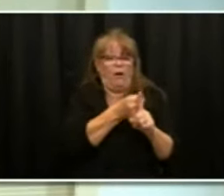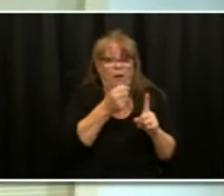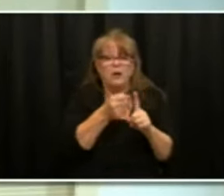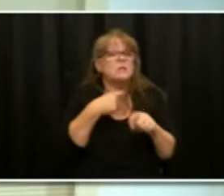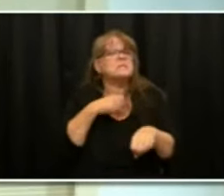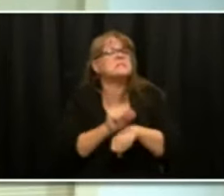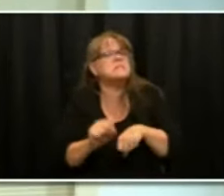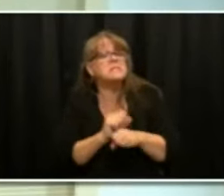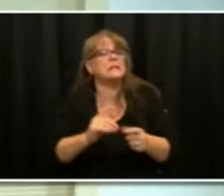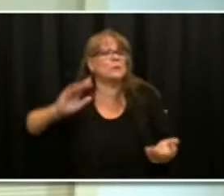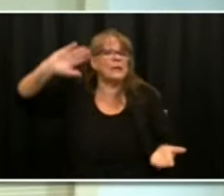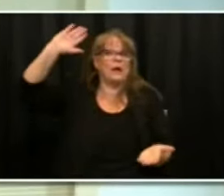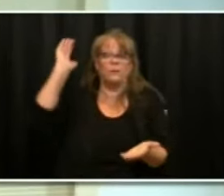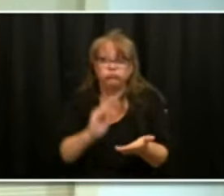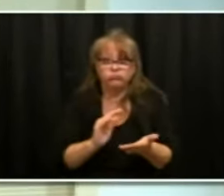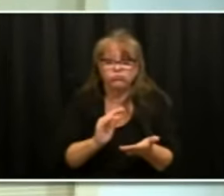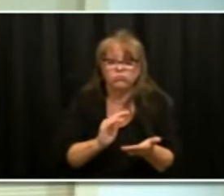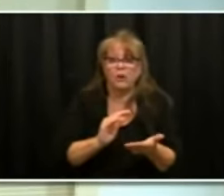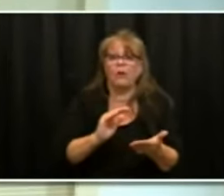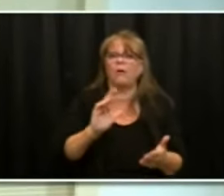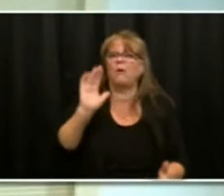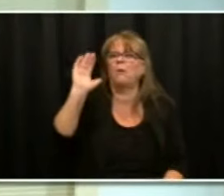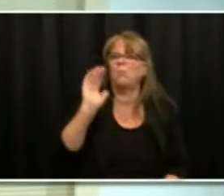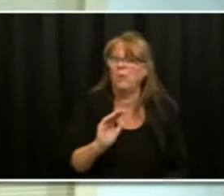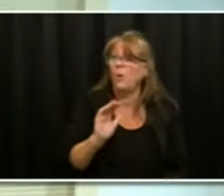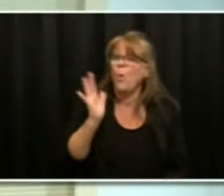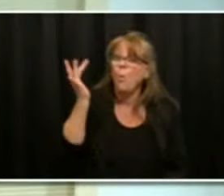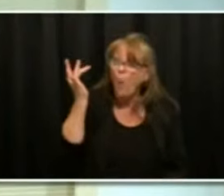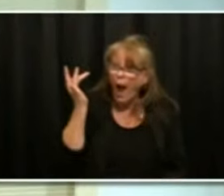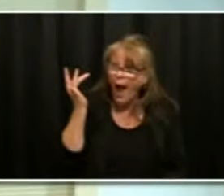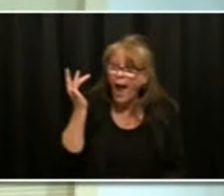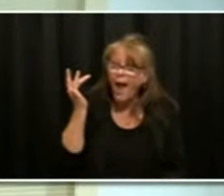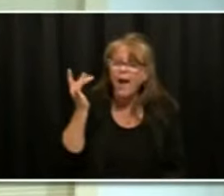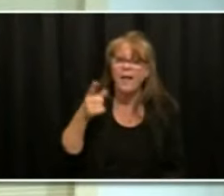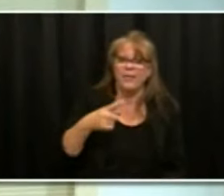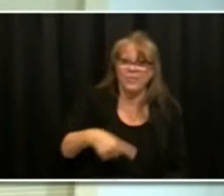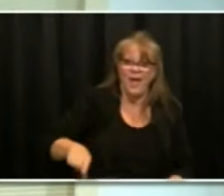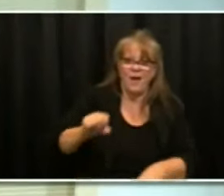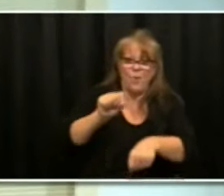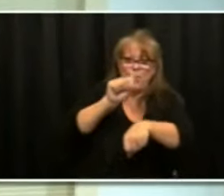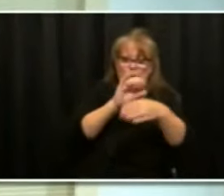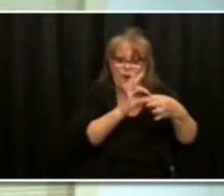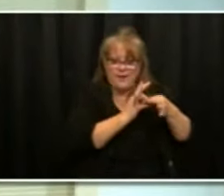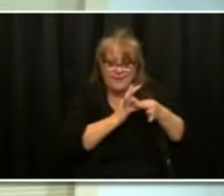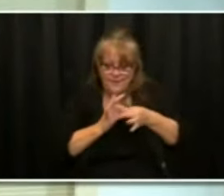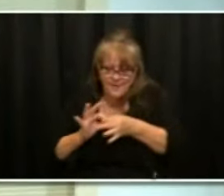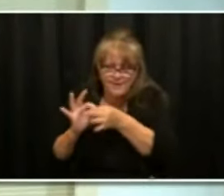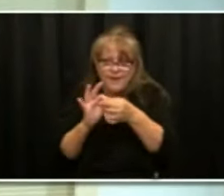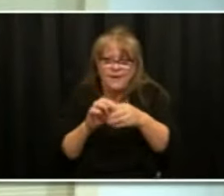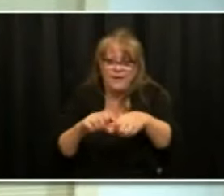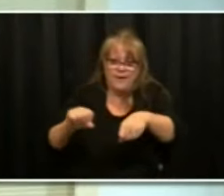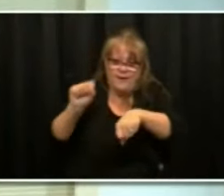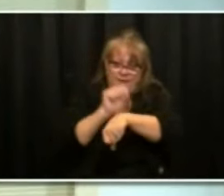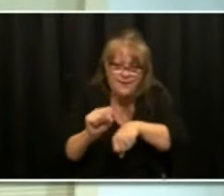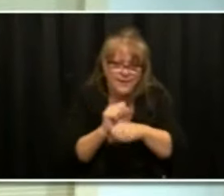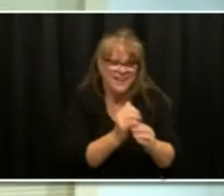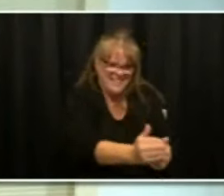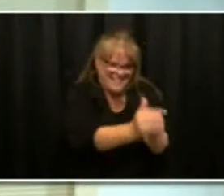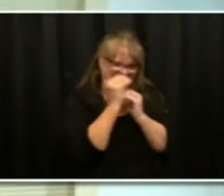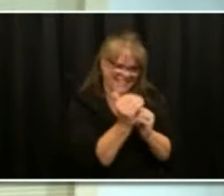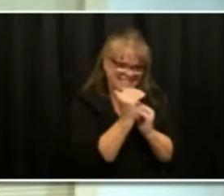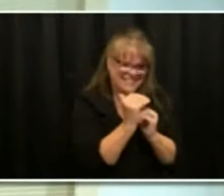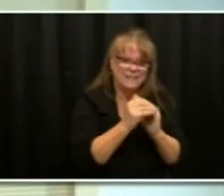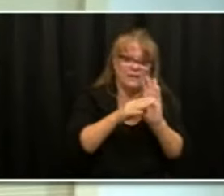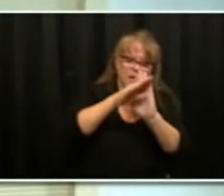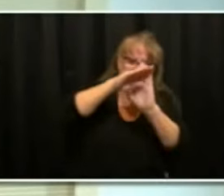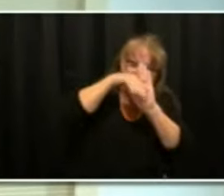of the actions that they took early on, they limited the activities of the